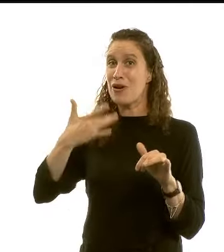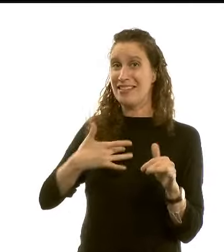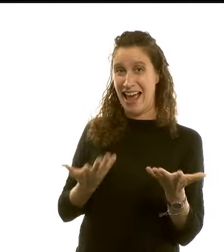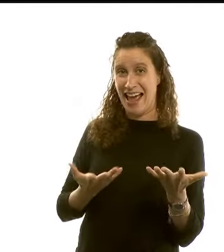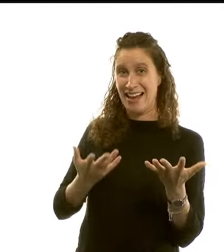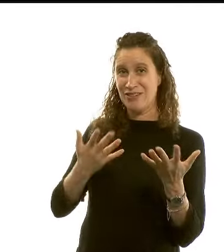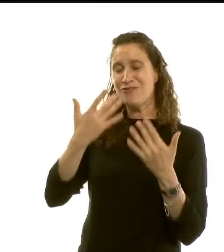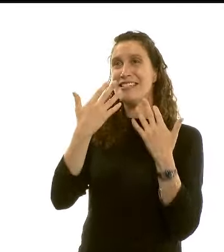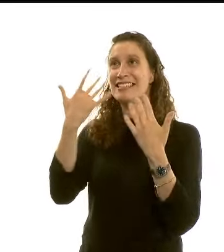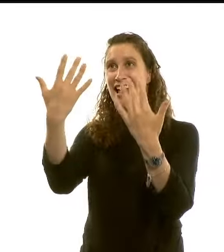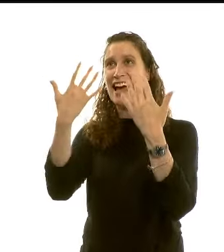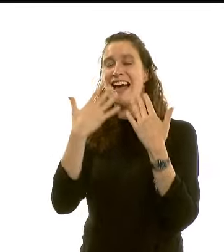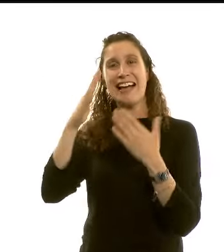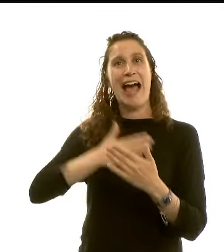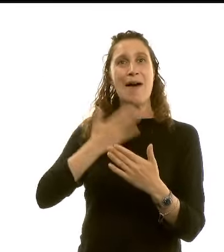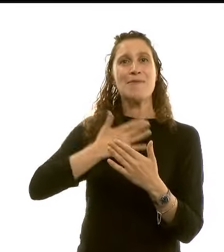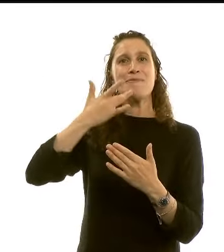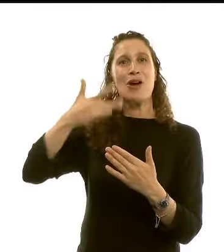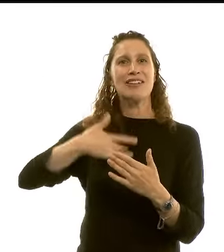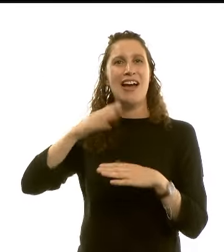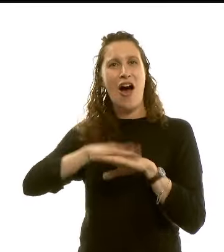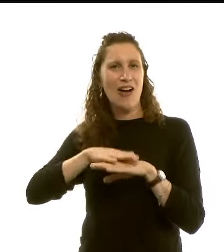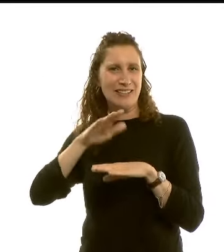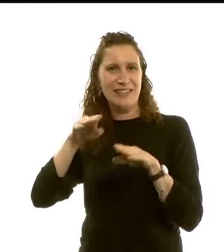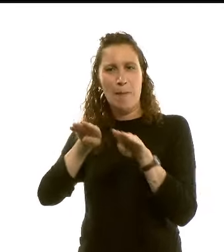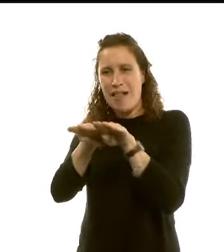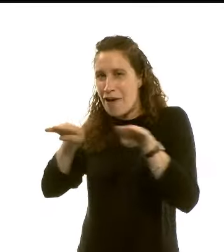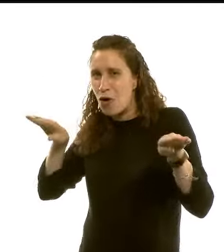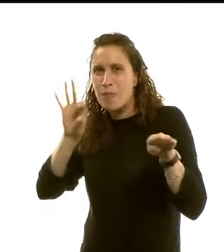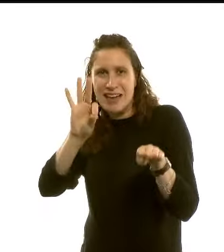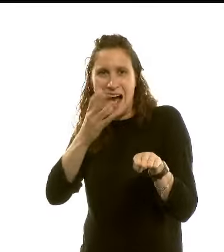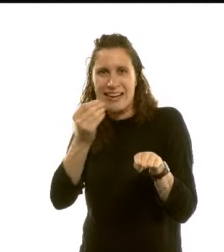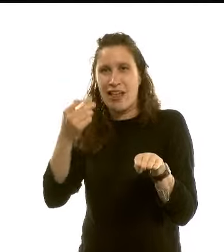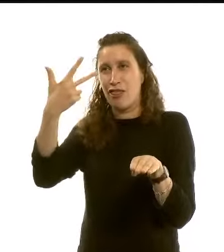happy birthday on the platform 9 3/4. Best birthday ever.